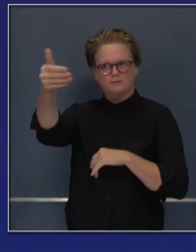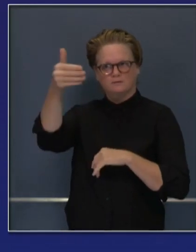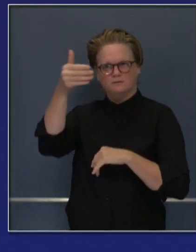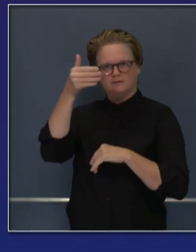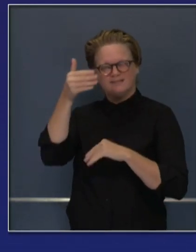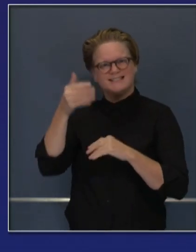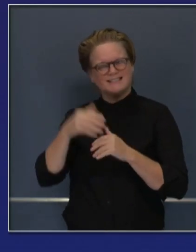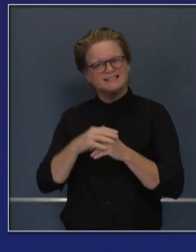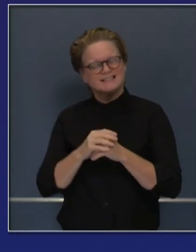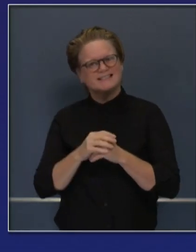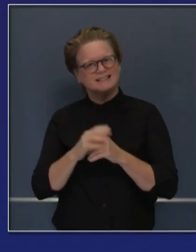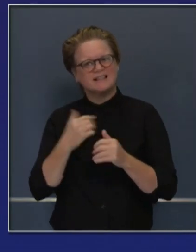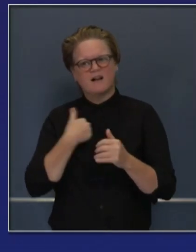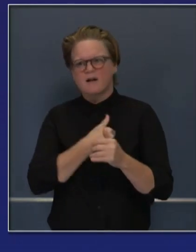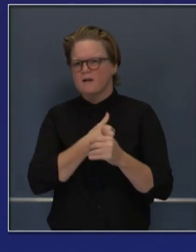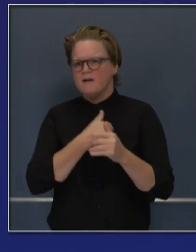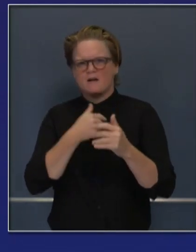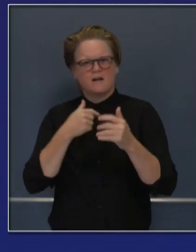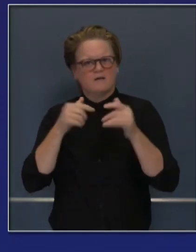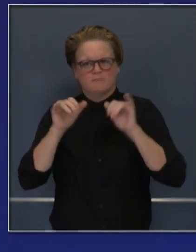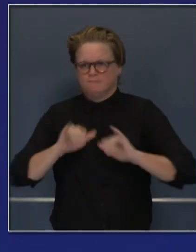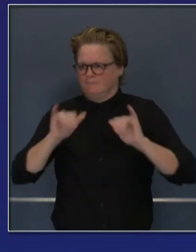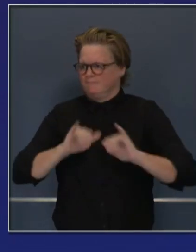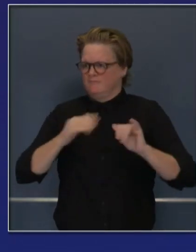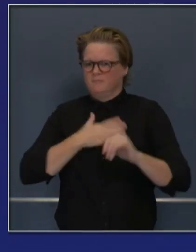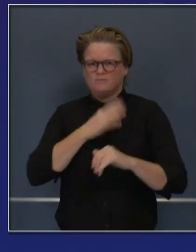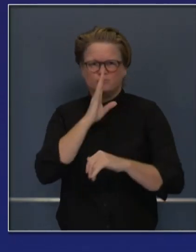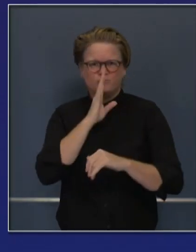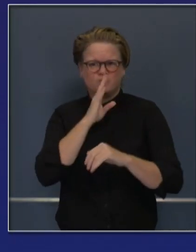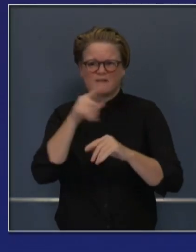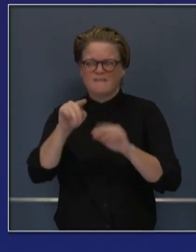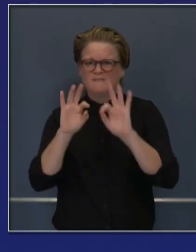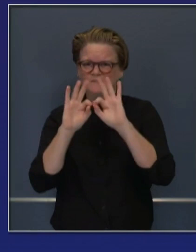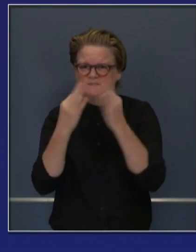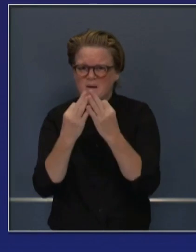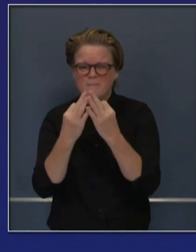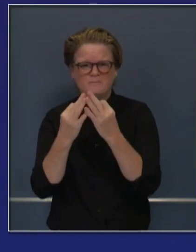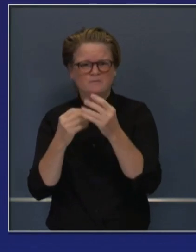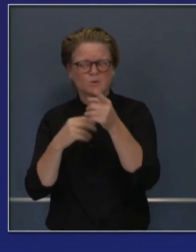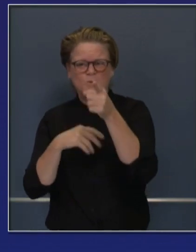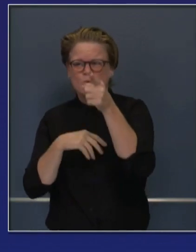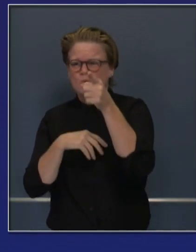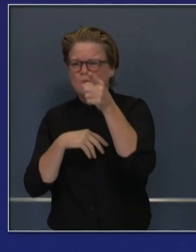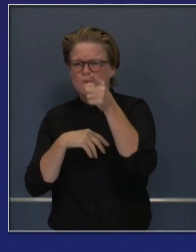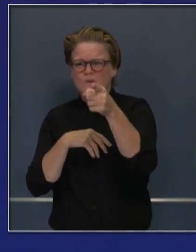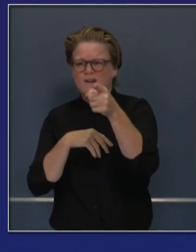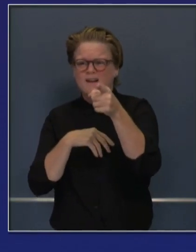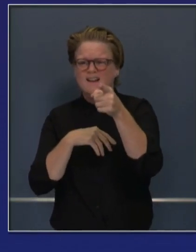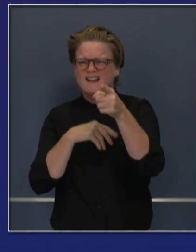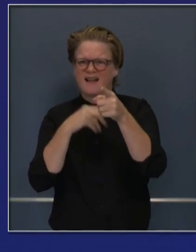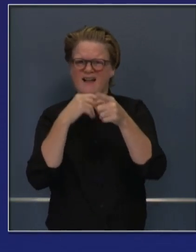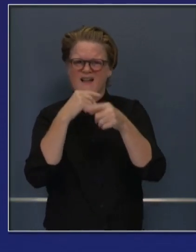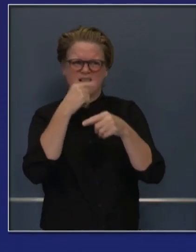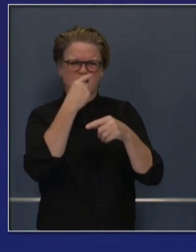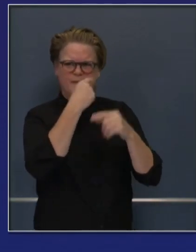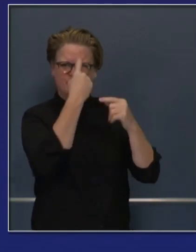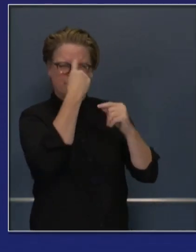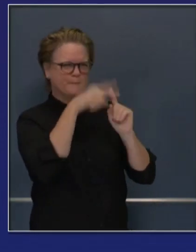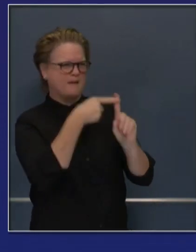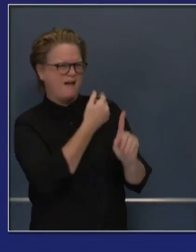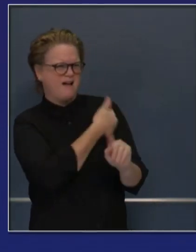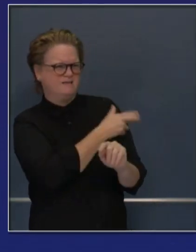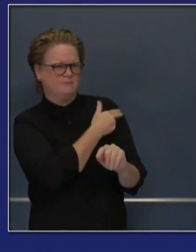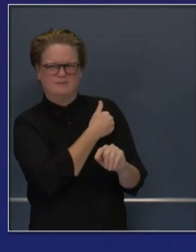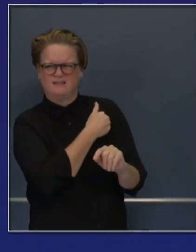for yourselves, for your families, but really to protect our healthcare delivery system and the workers and their families in those systems. As